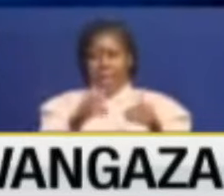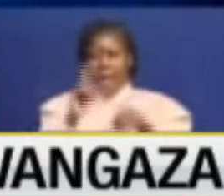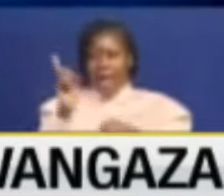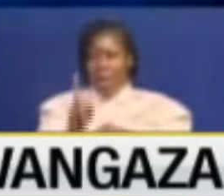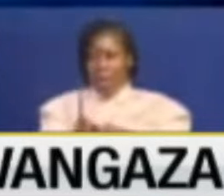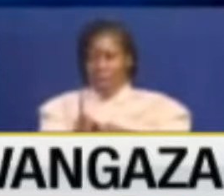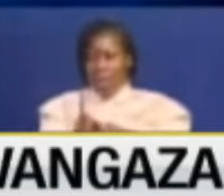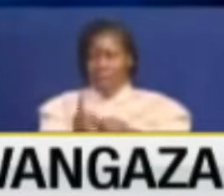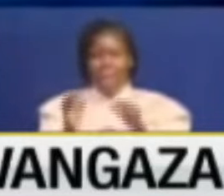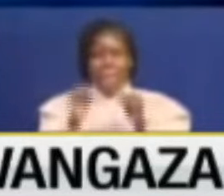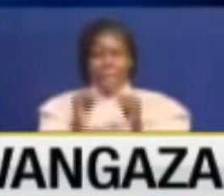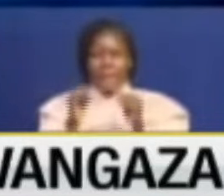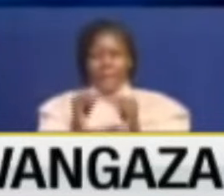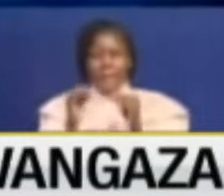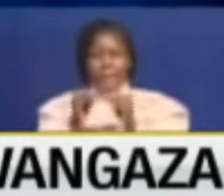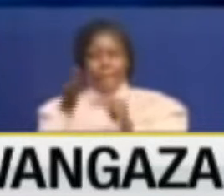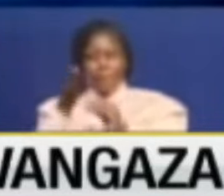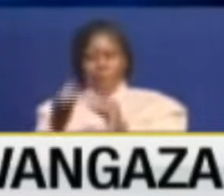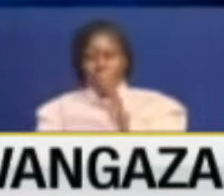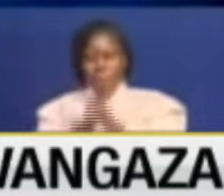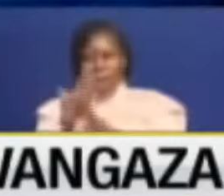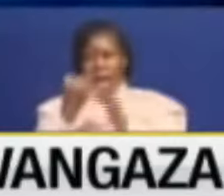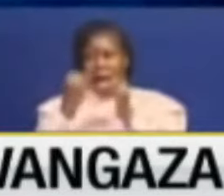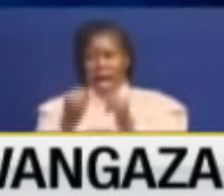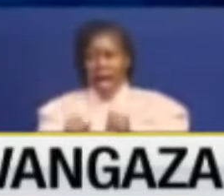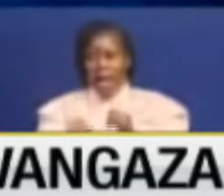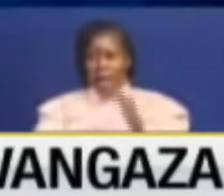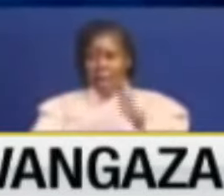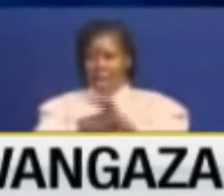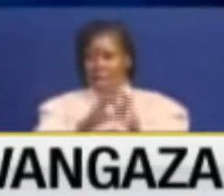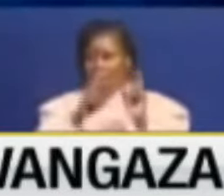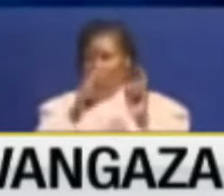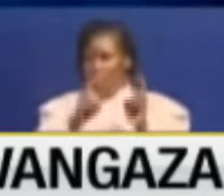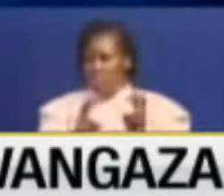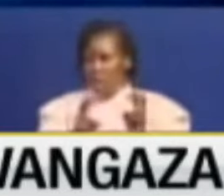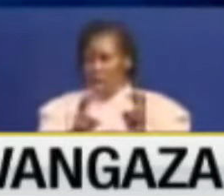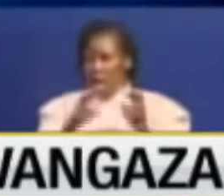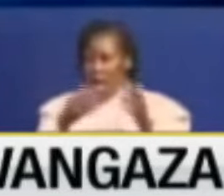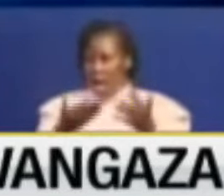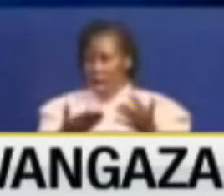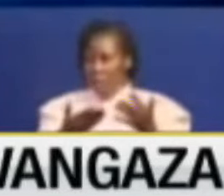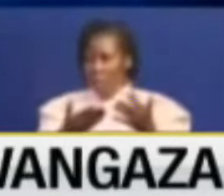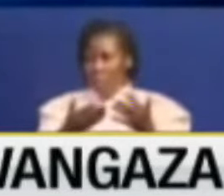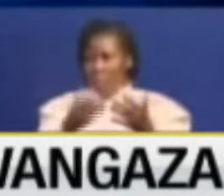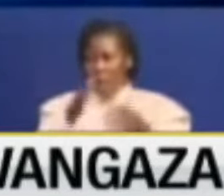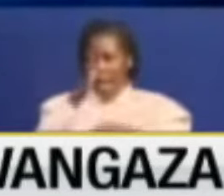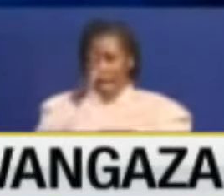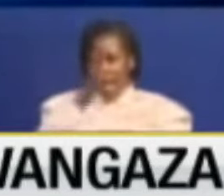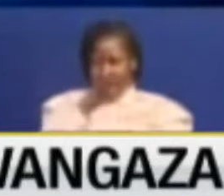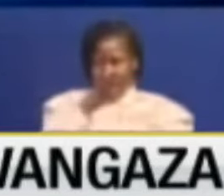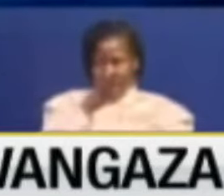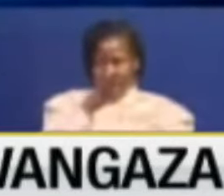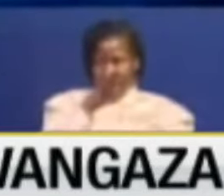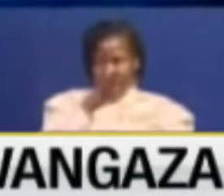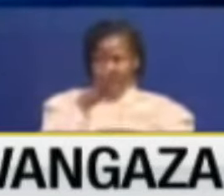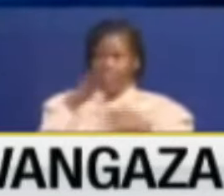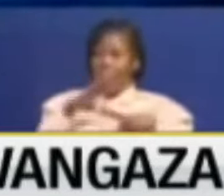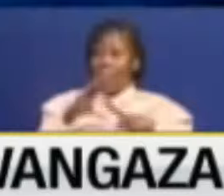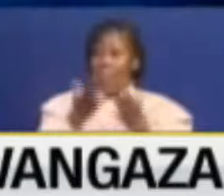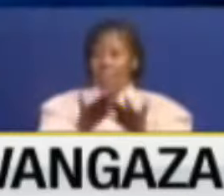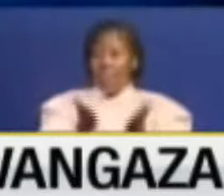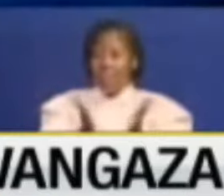were held to create a new impeachment motion based on lies. So the people before you